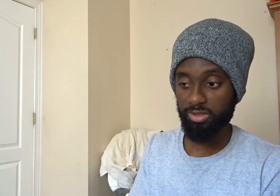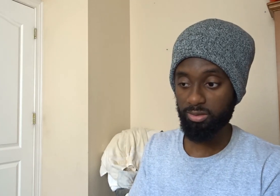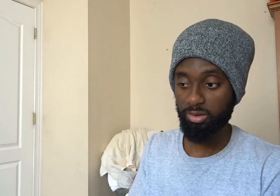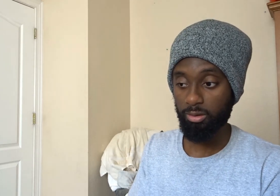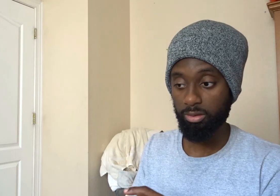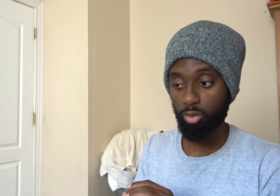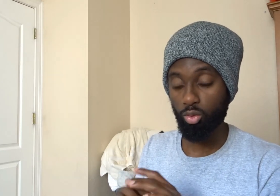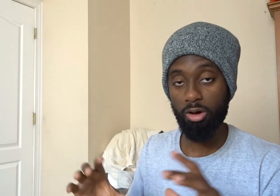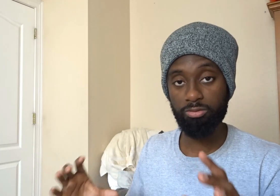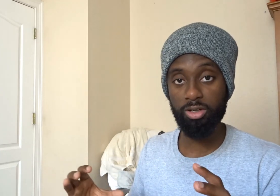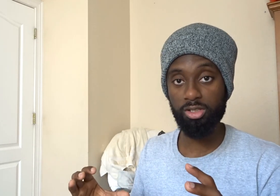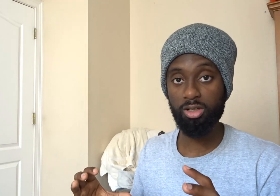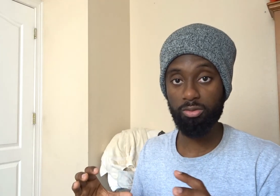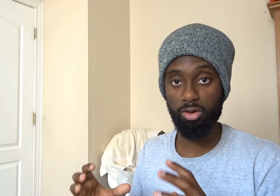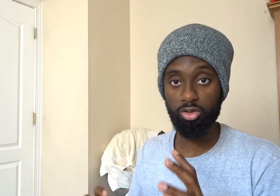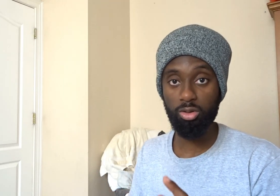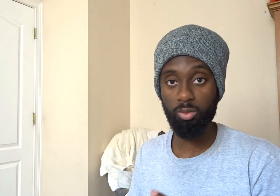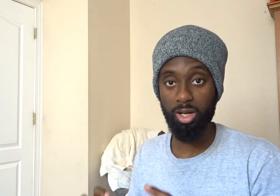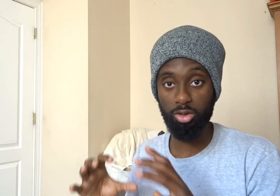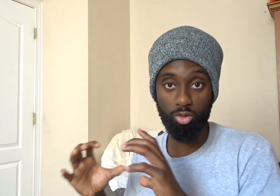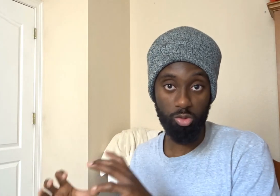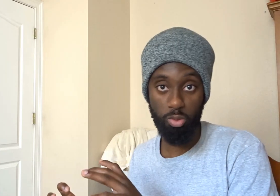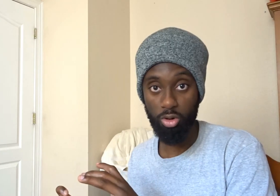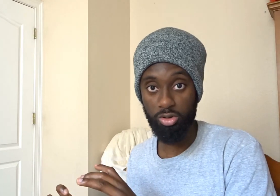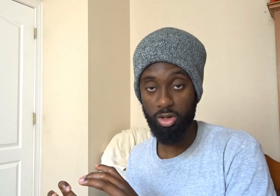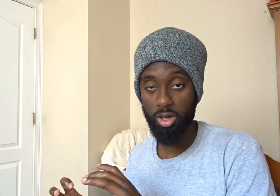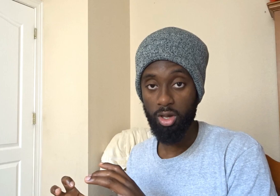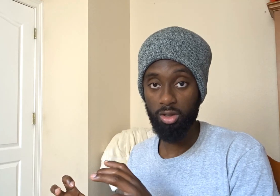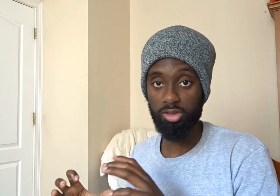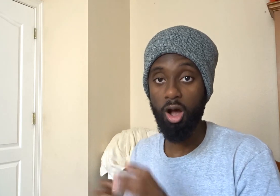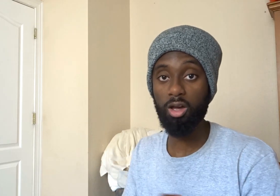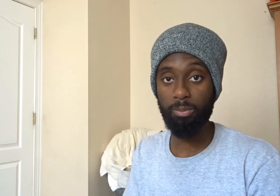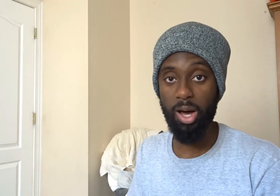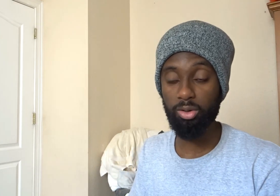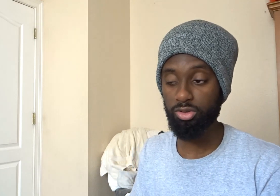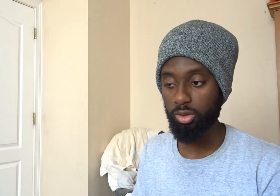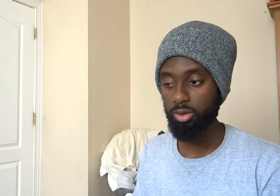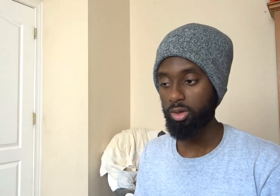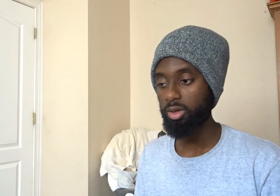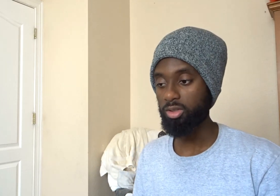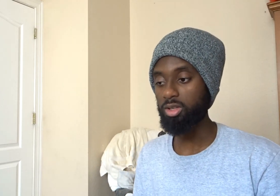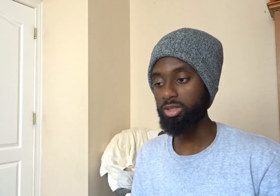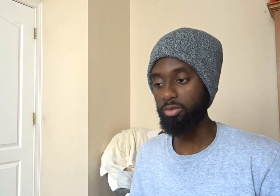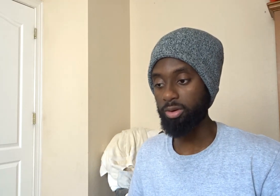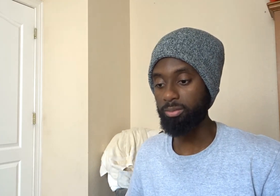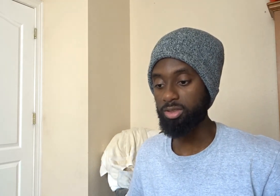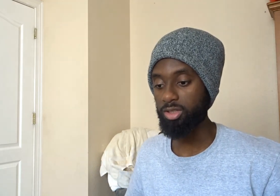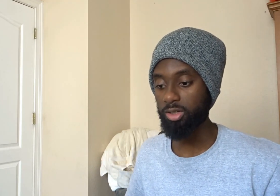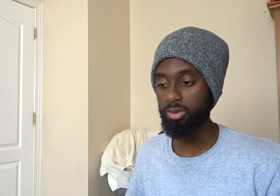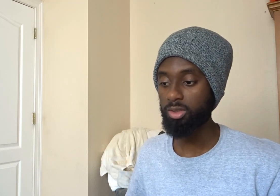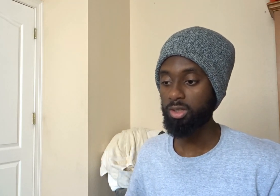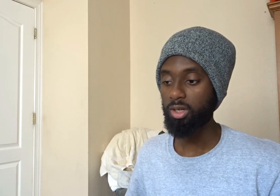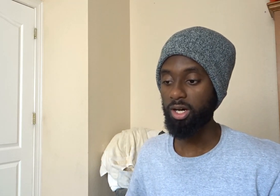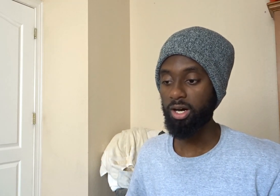was just the raw footage of her doing it without the news reporters talking about her. So it was a little different,